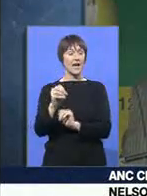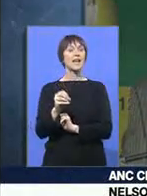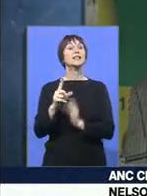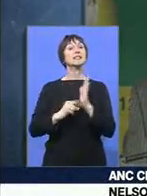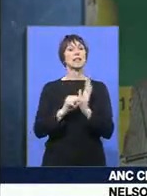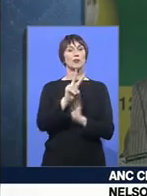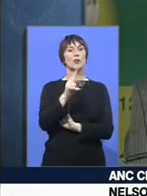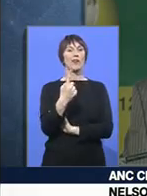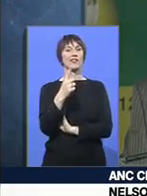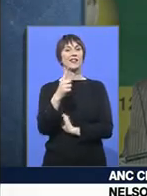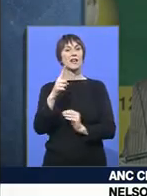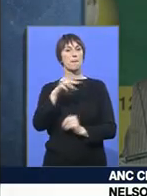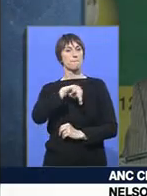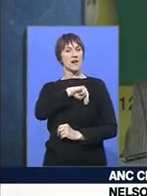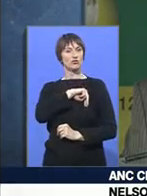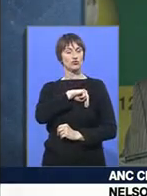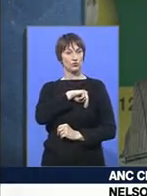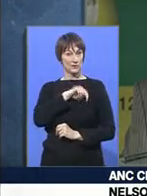a total of